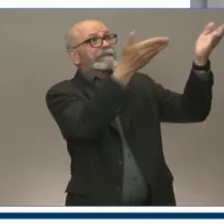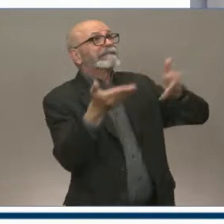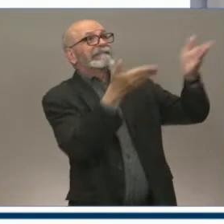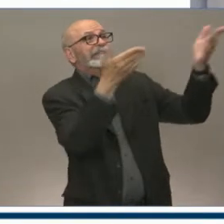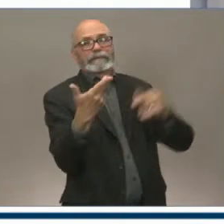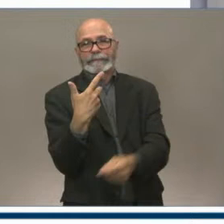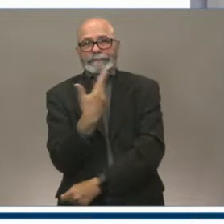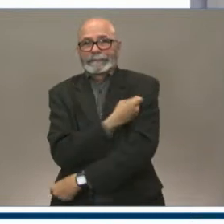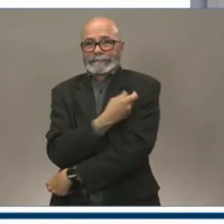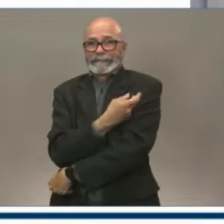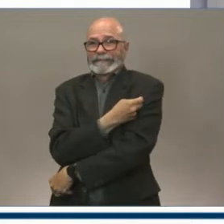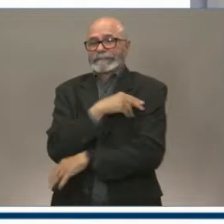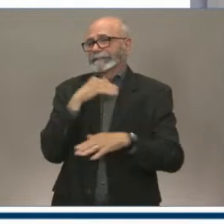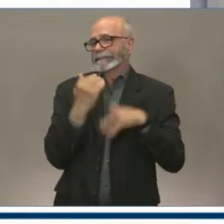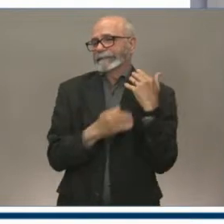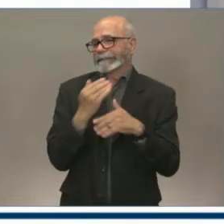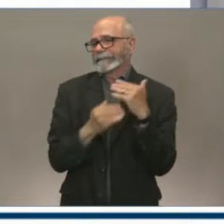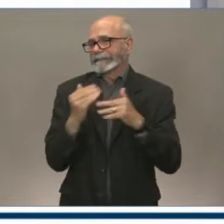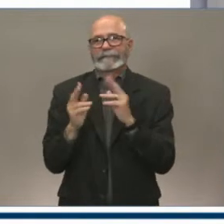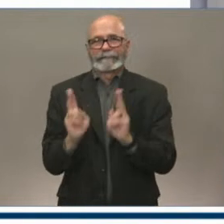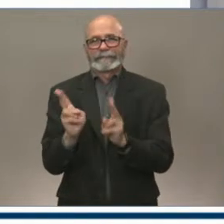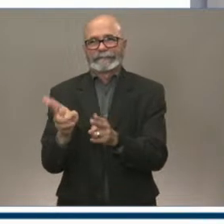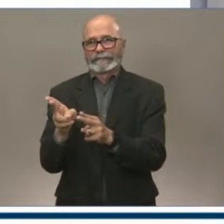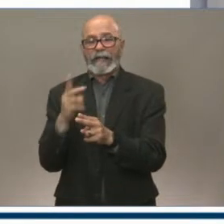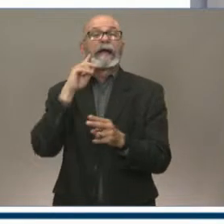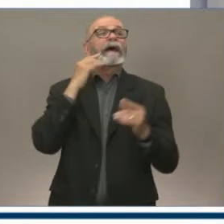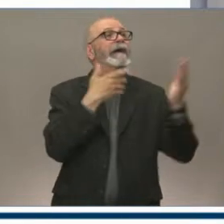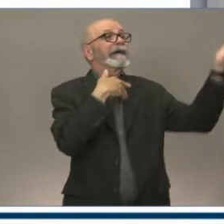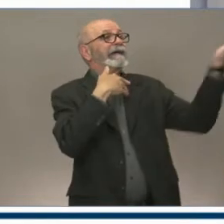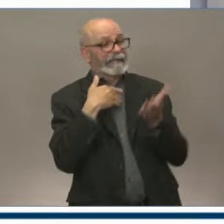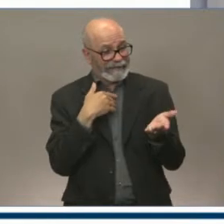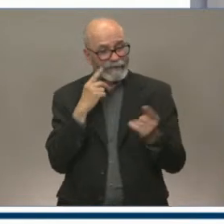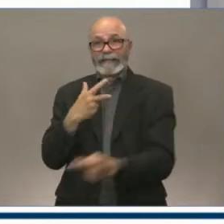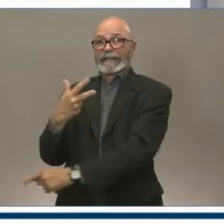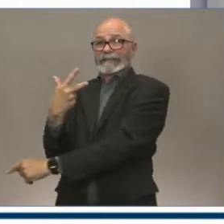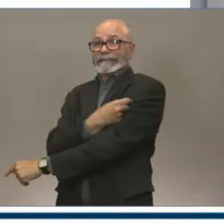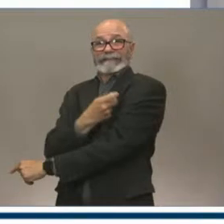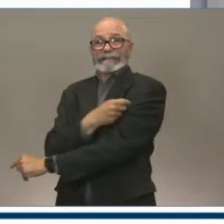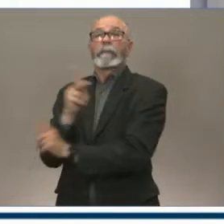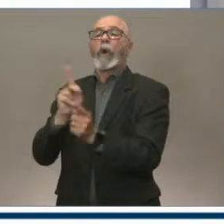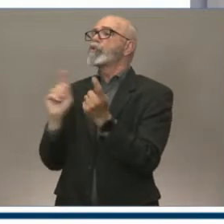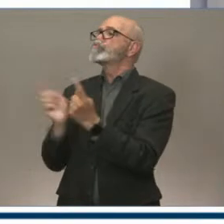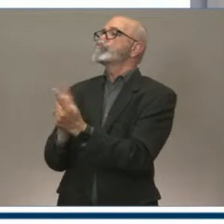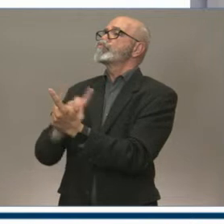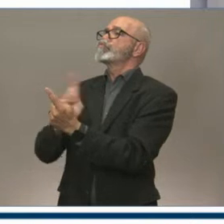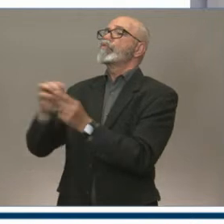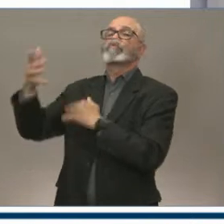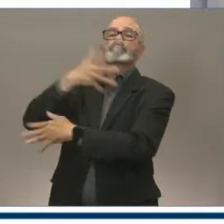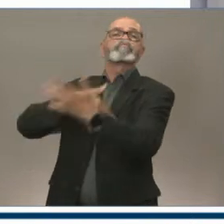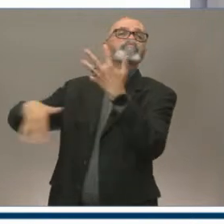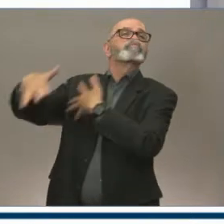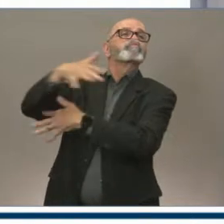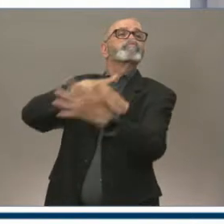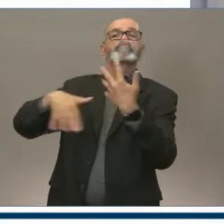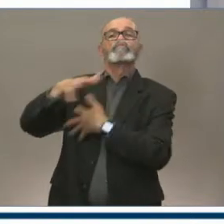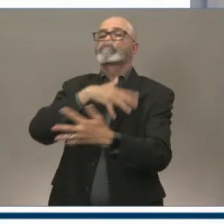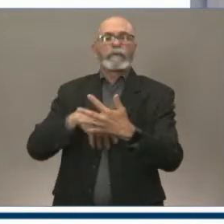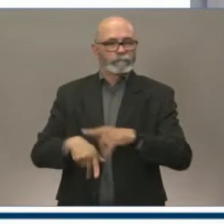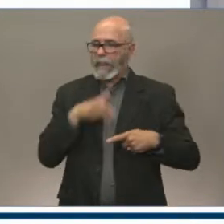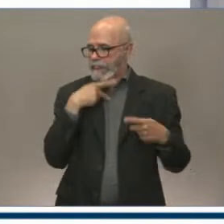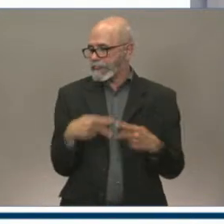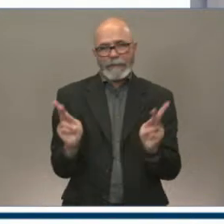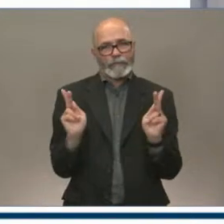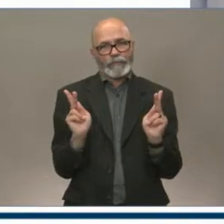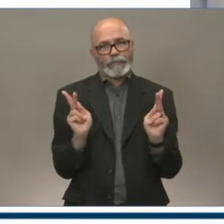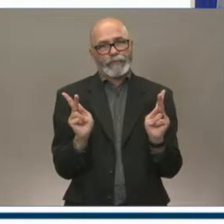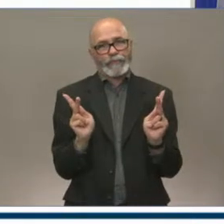But as we continue to vaccinate, we have to continue to limit our movement. It's the best way to limit our spread. Now over to Dr.